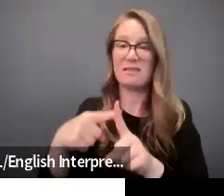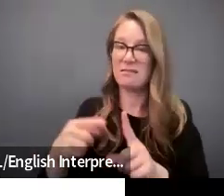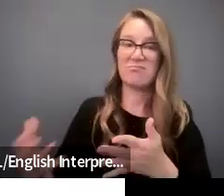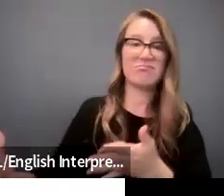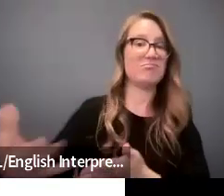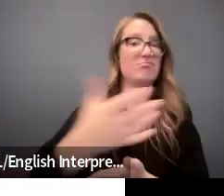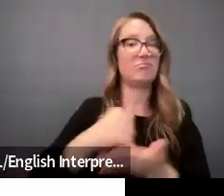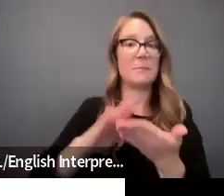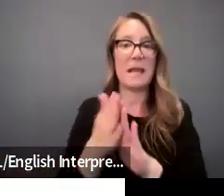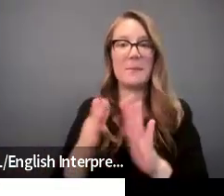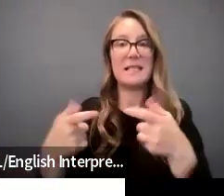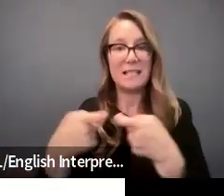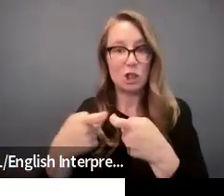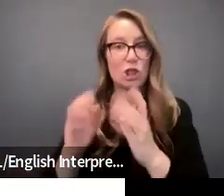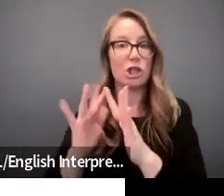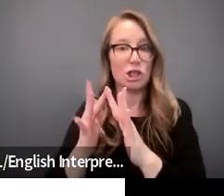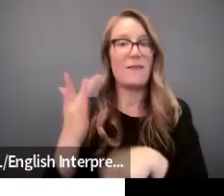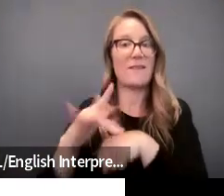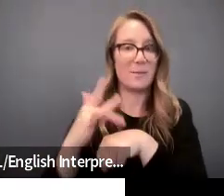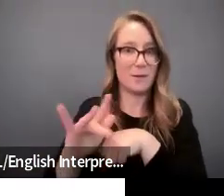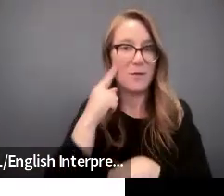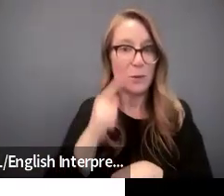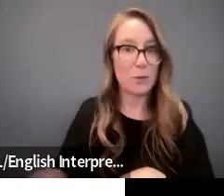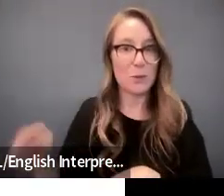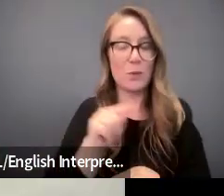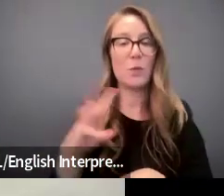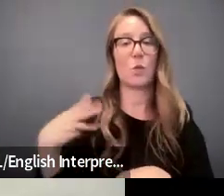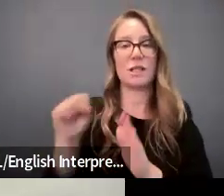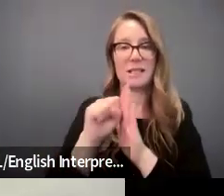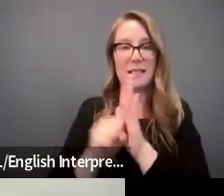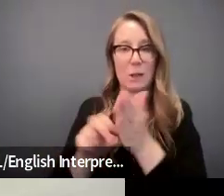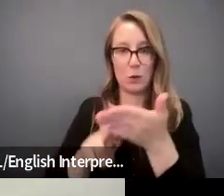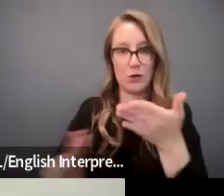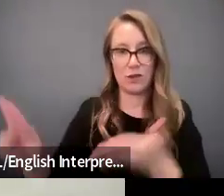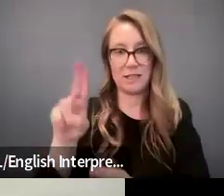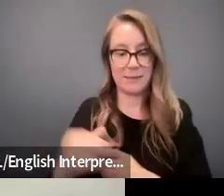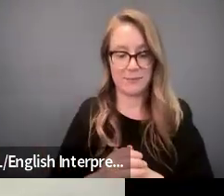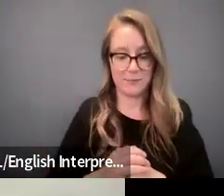collection was digitized and available to you online at Washington State University.